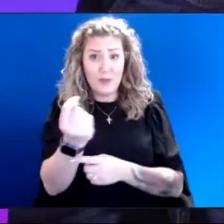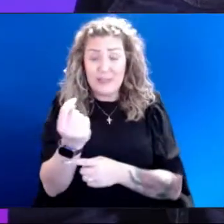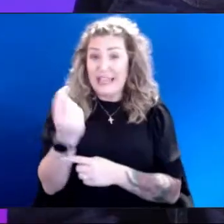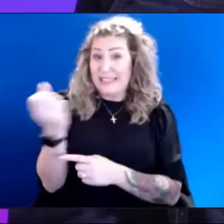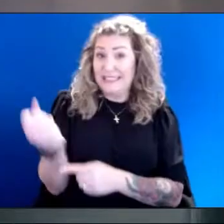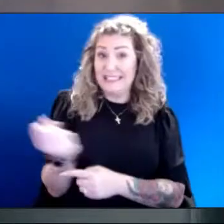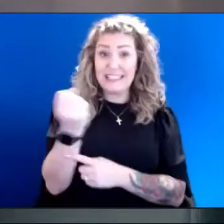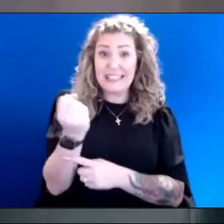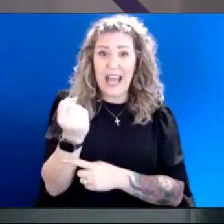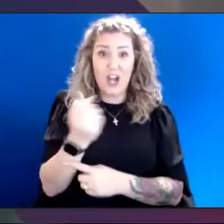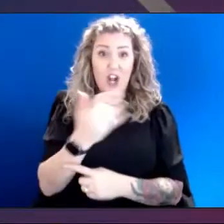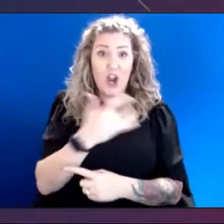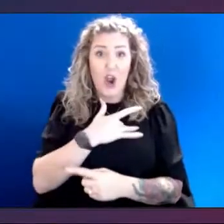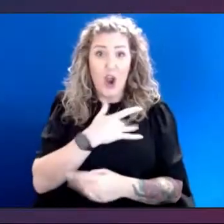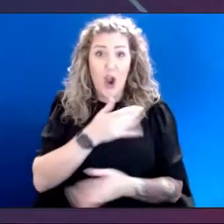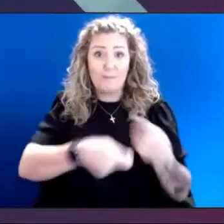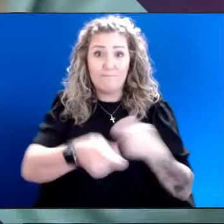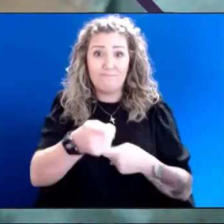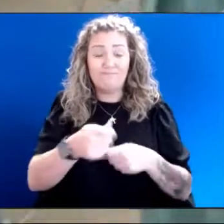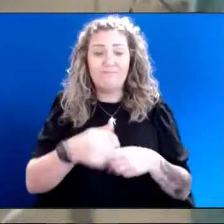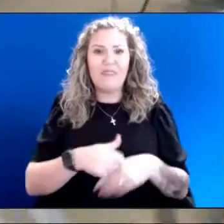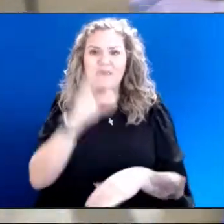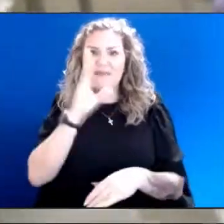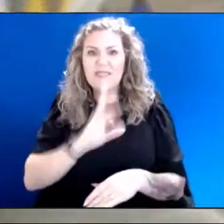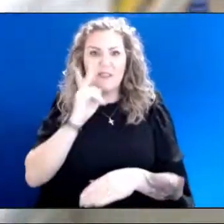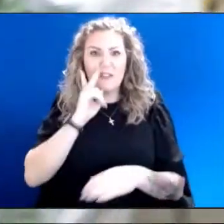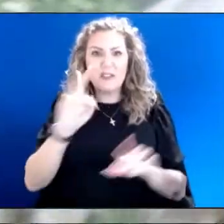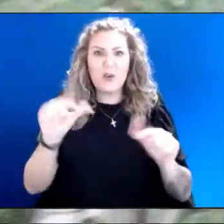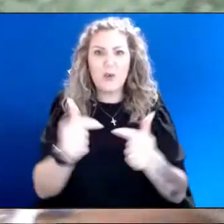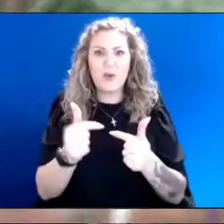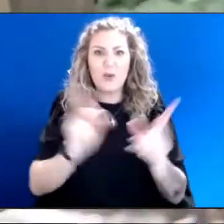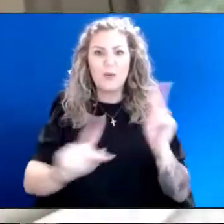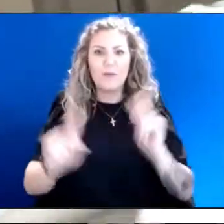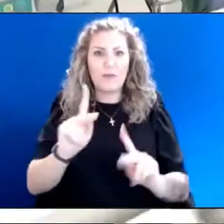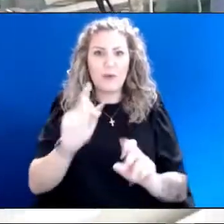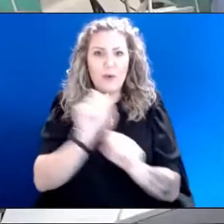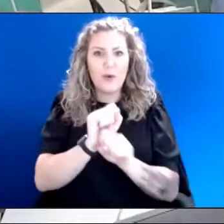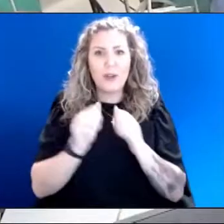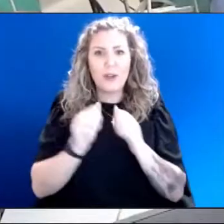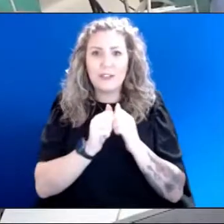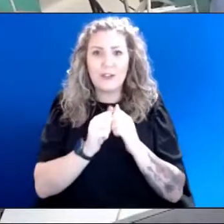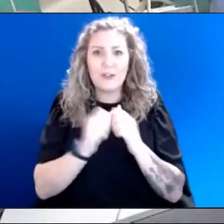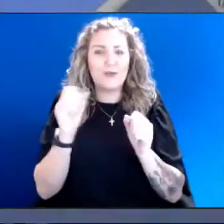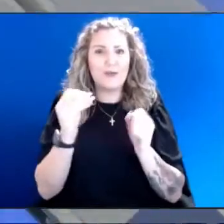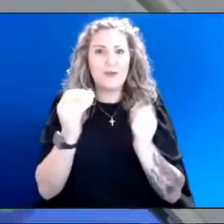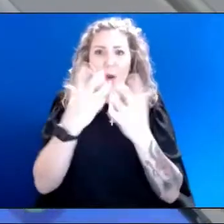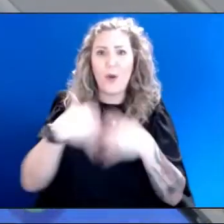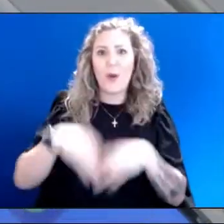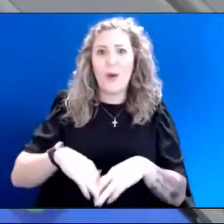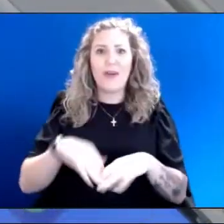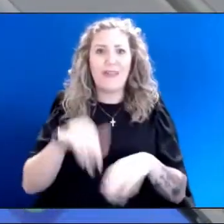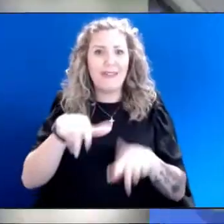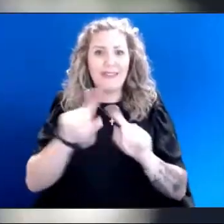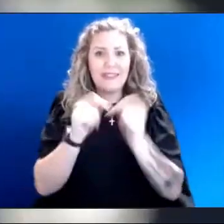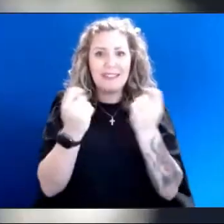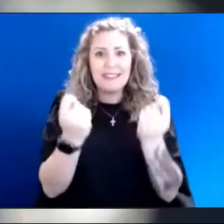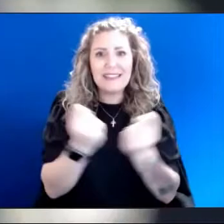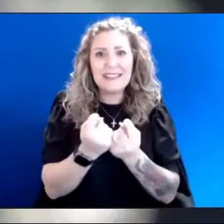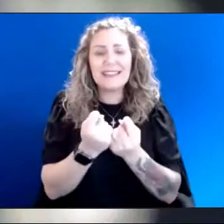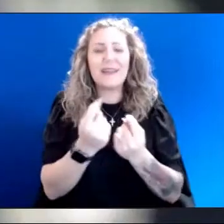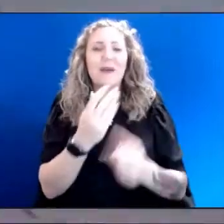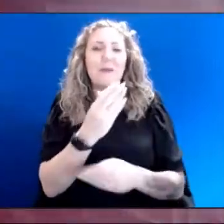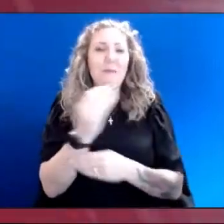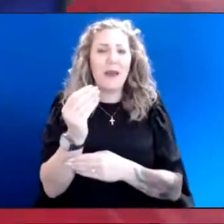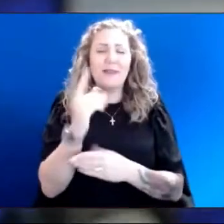had a heart in me. I have never seen a group of people work together so good as this team of heart specialists. I mean, it's